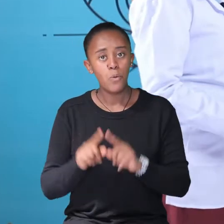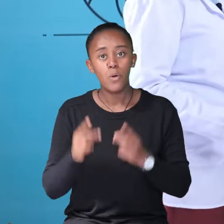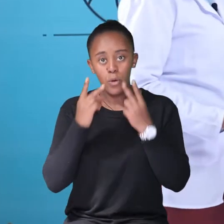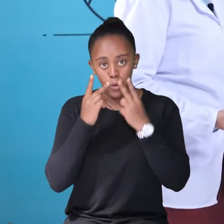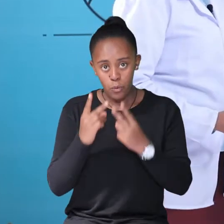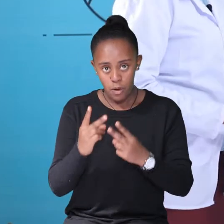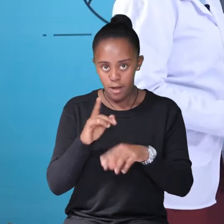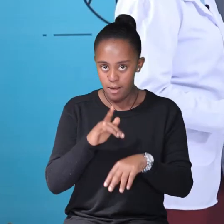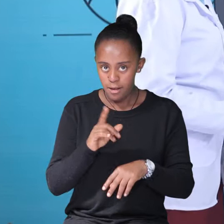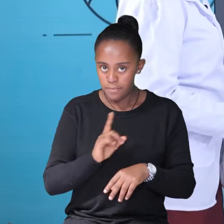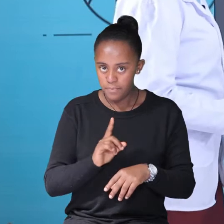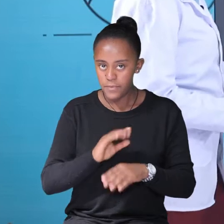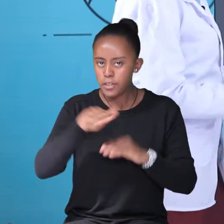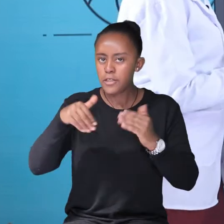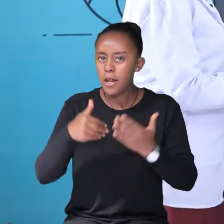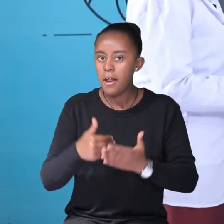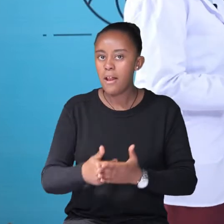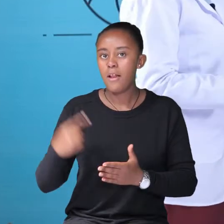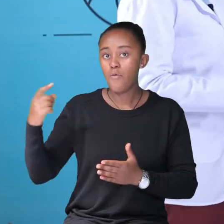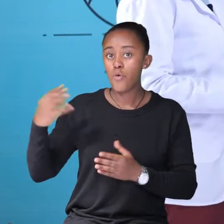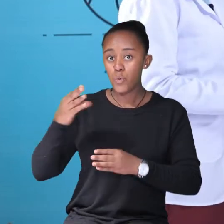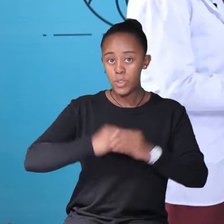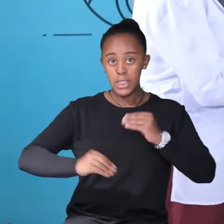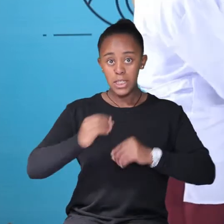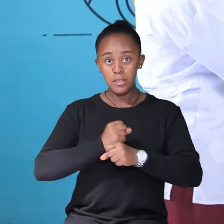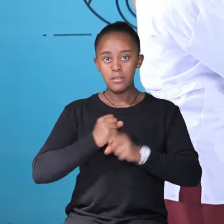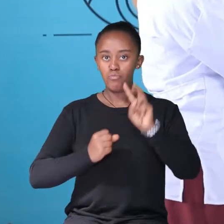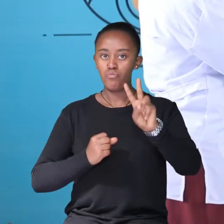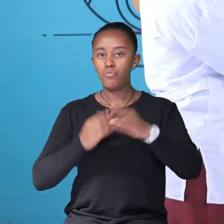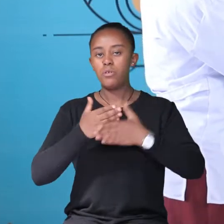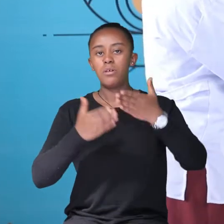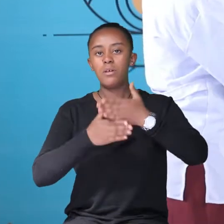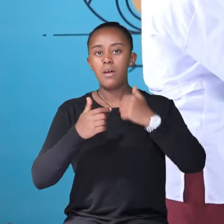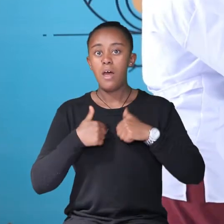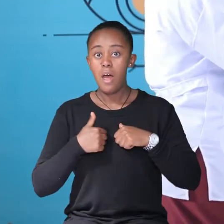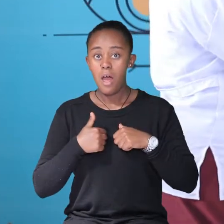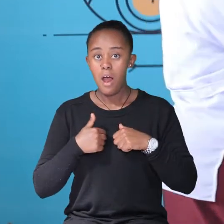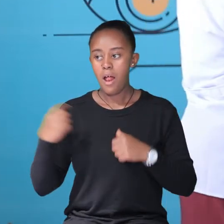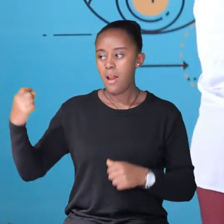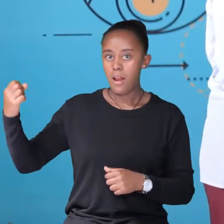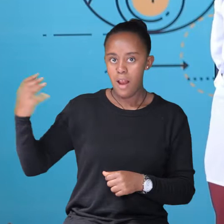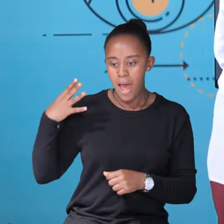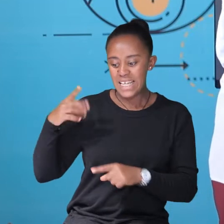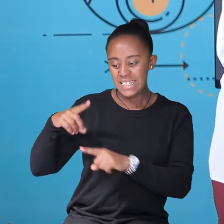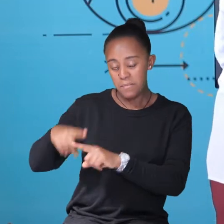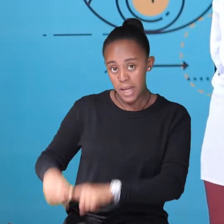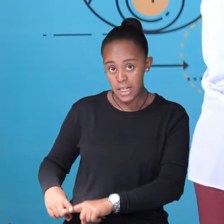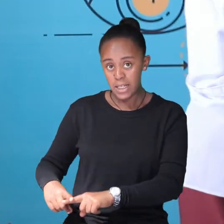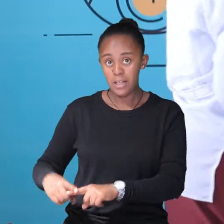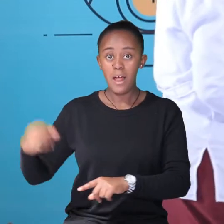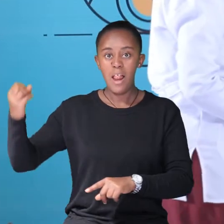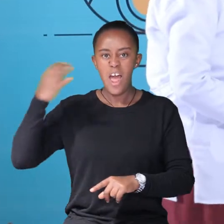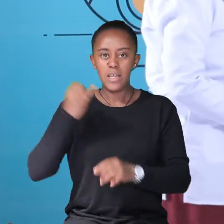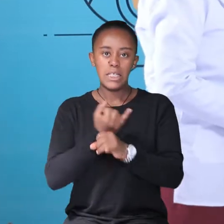at photosynthesis in general, it has two stages: light dependent stage and light